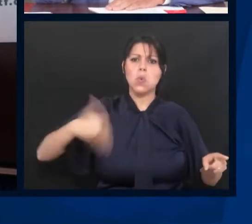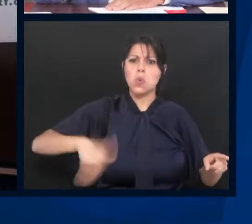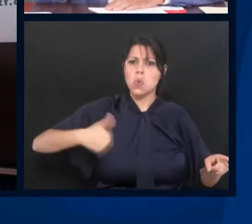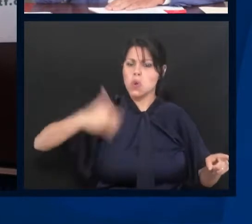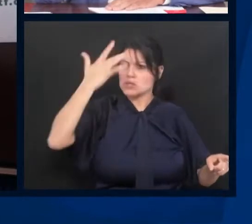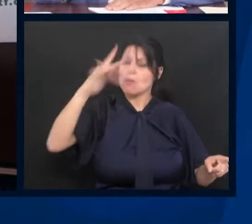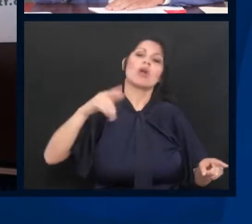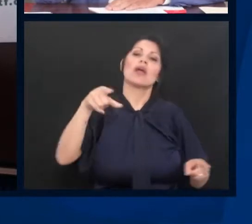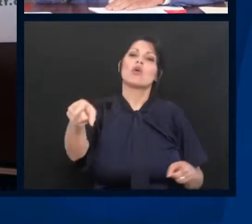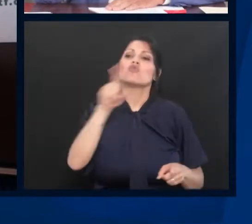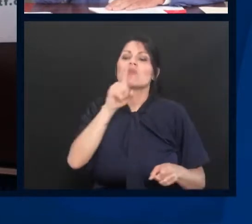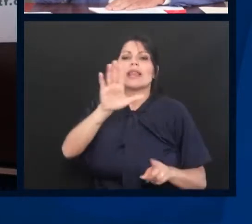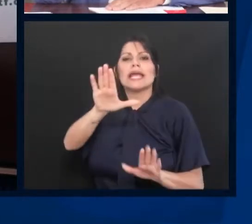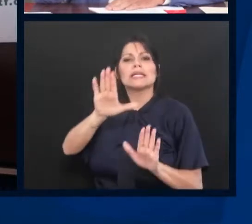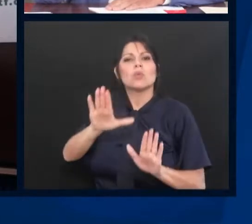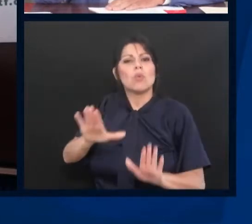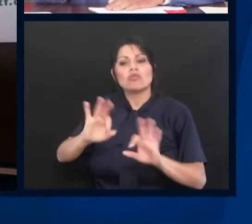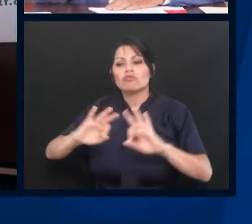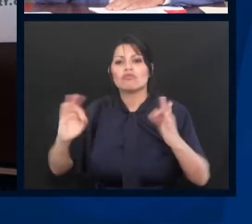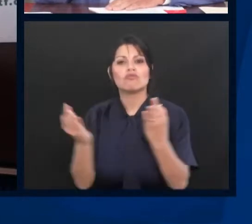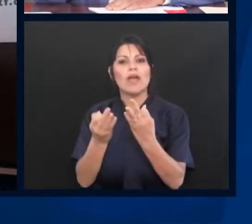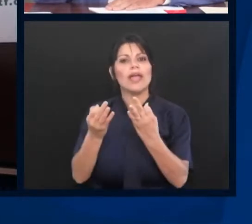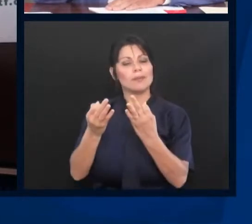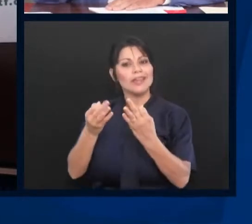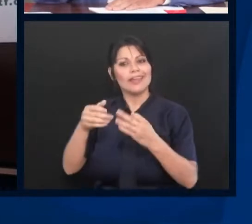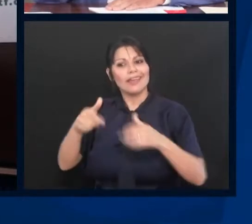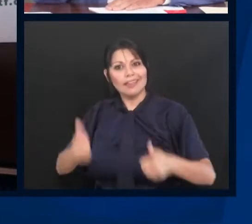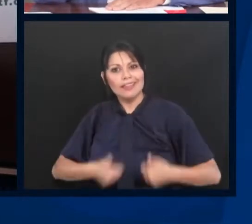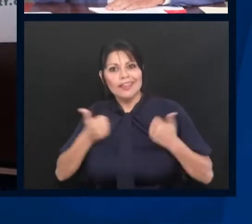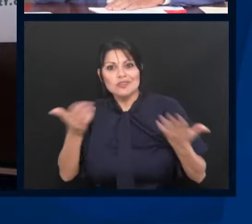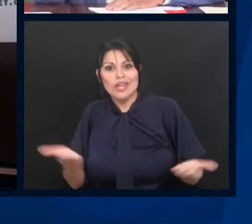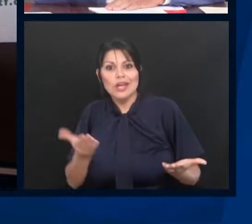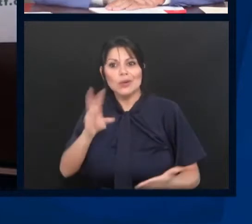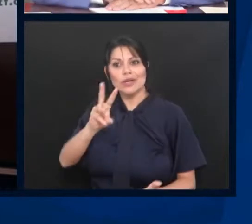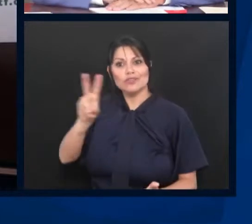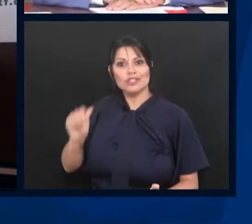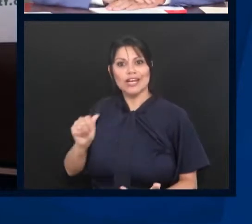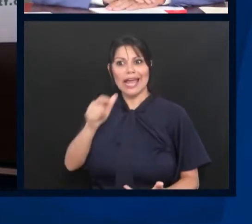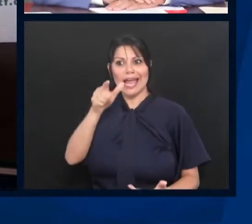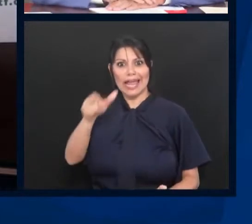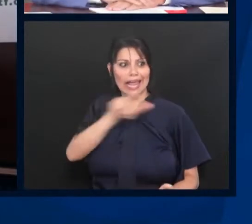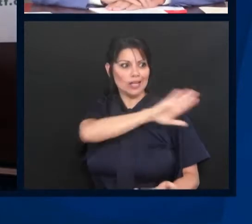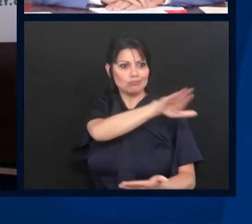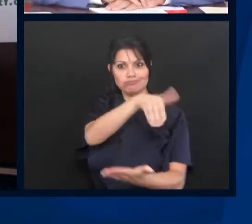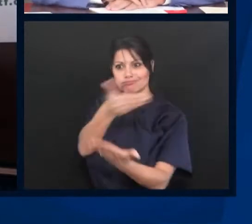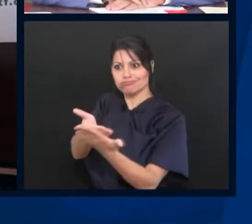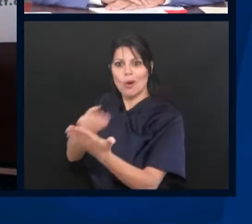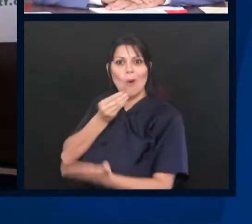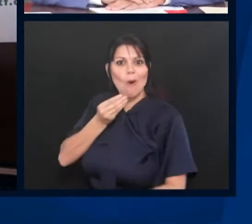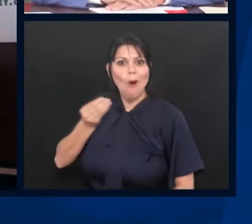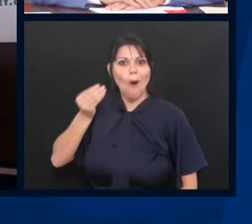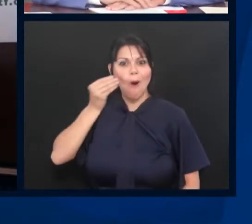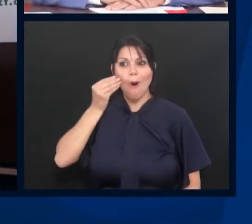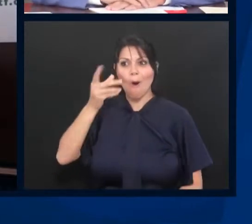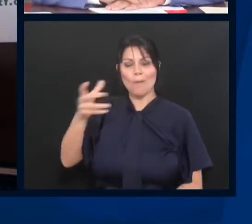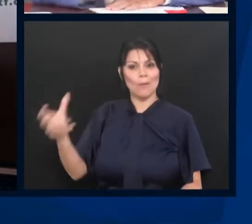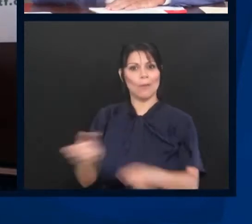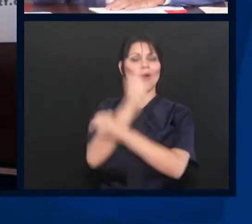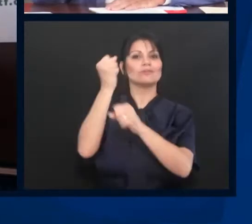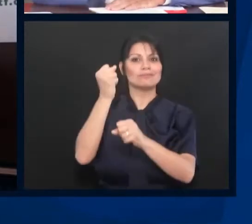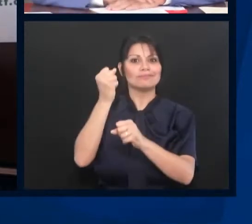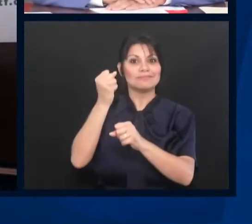young family in West Virginia that came home and absolutely made a heck of a choice in my book.